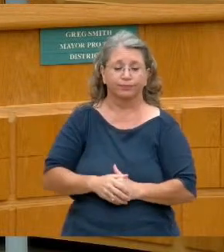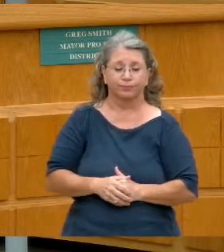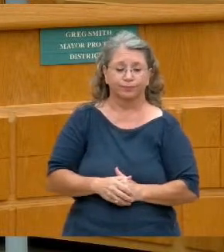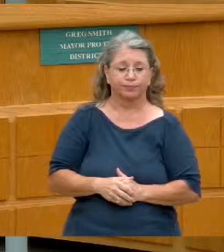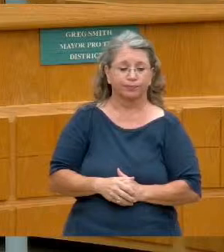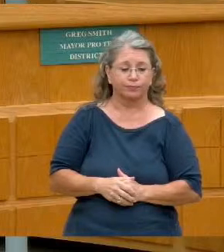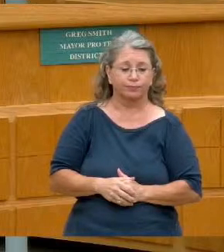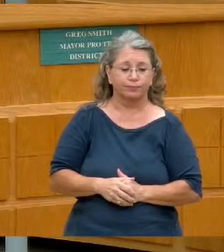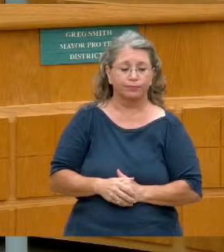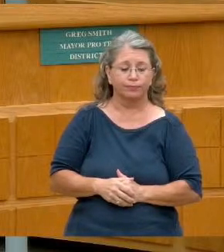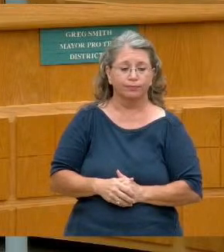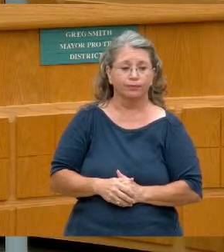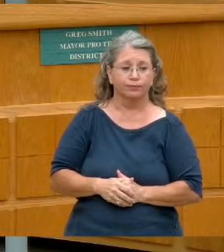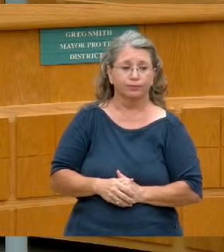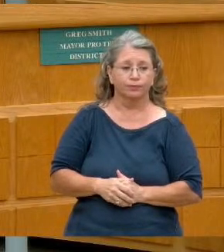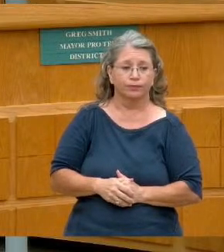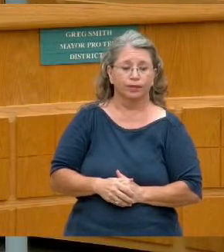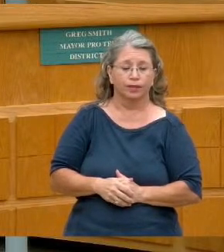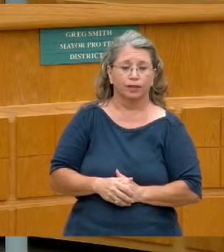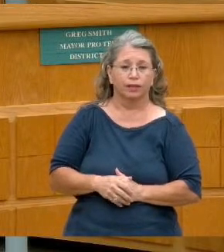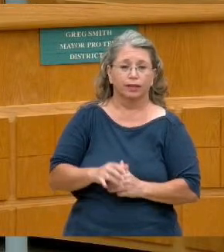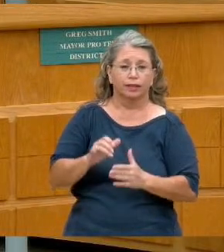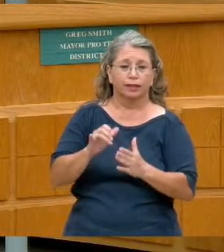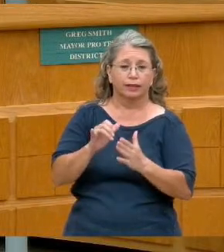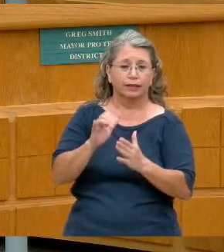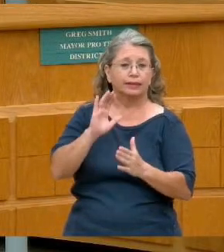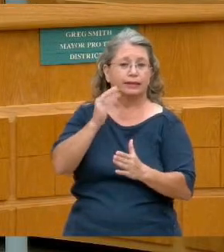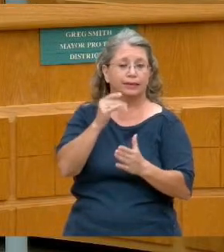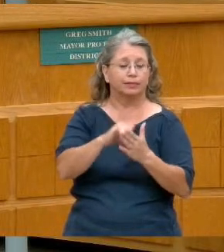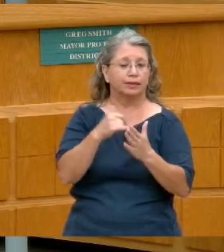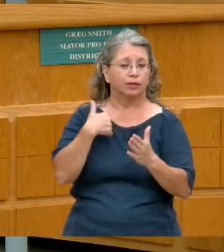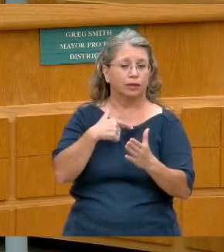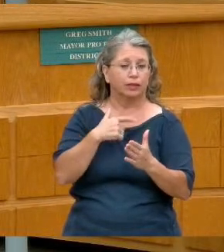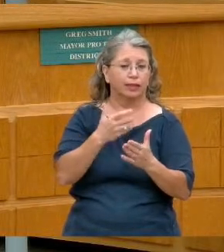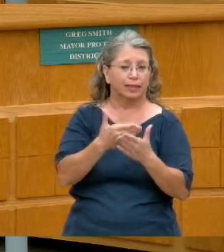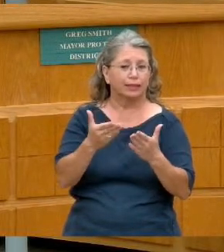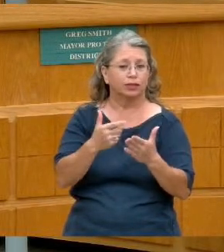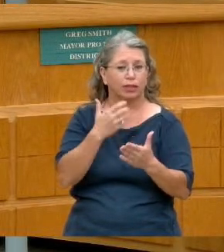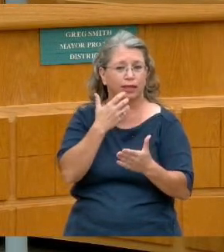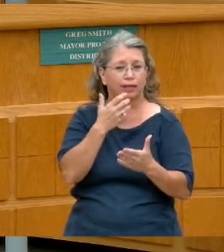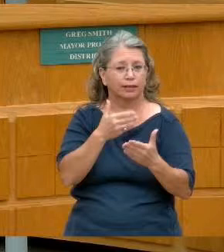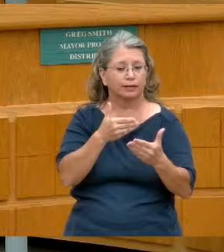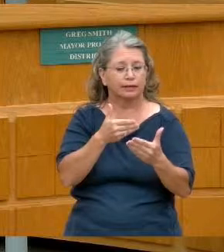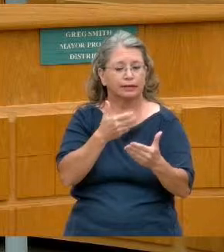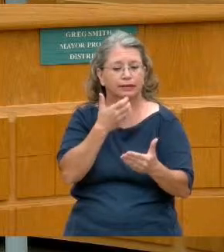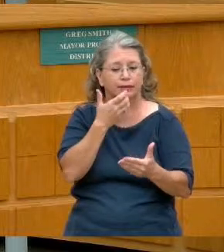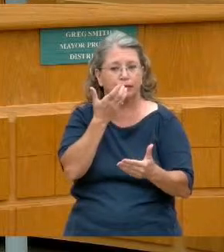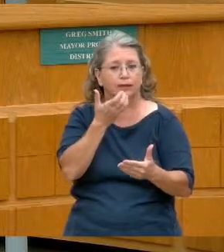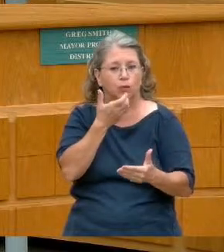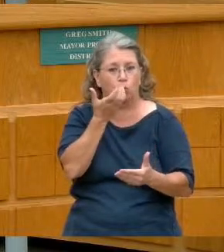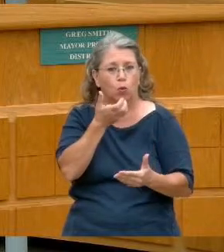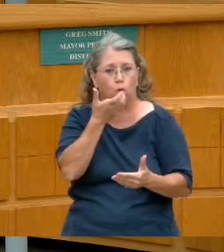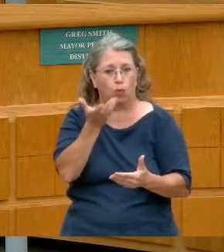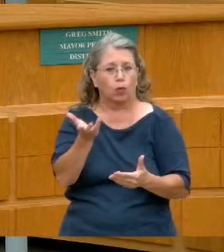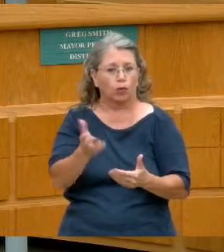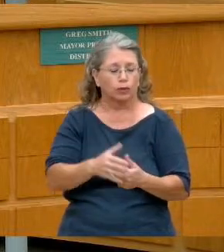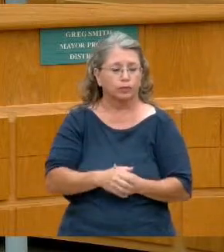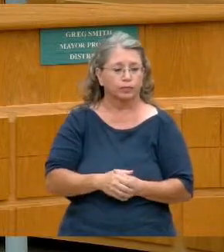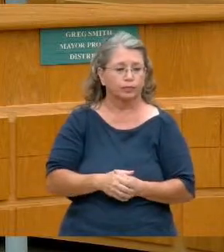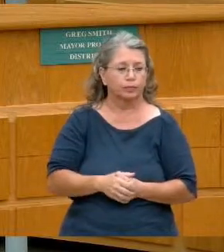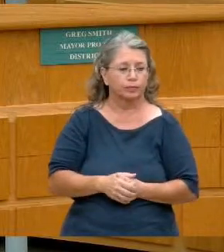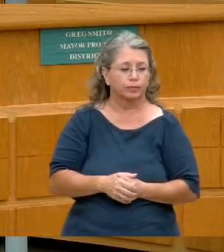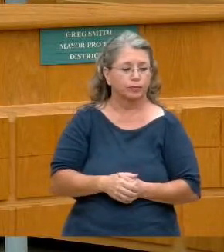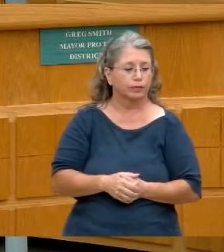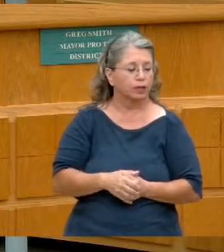now. And it seems that we're heating up. So we can use cell phones to track people's